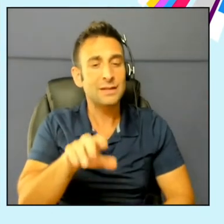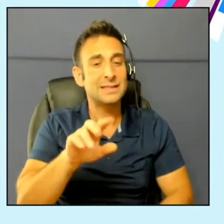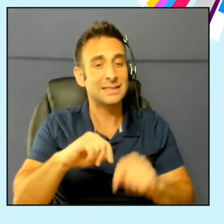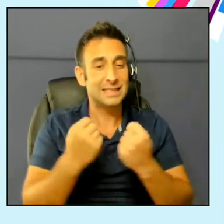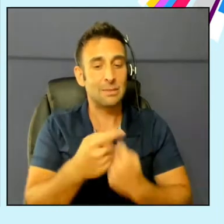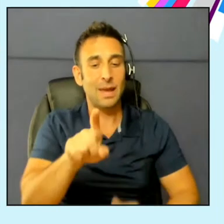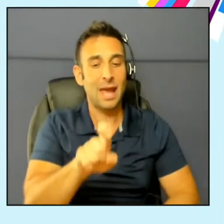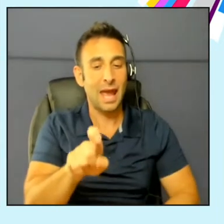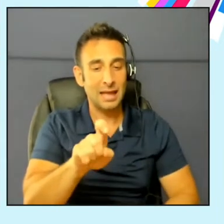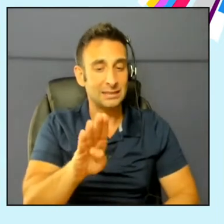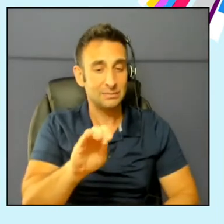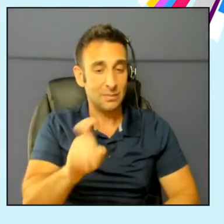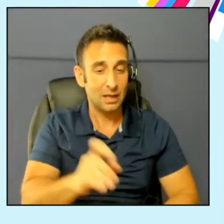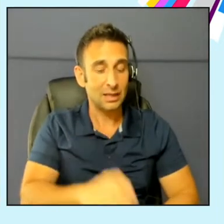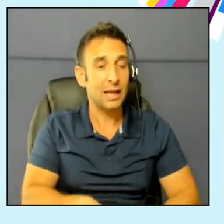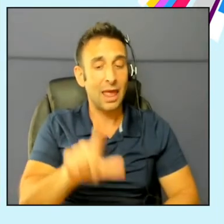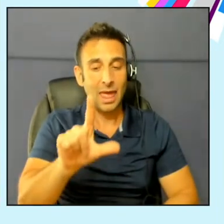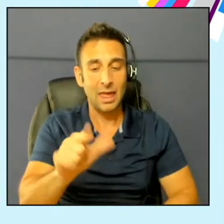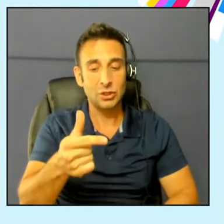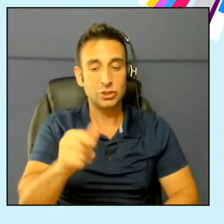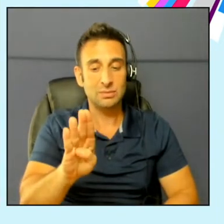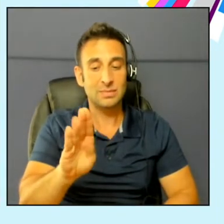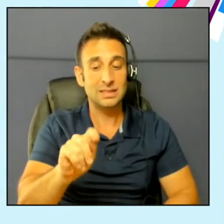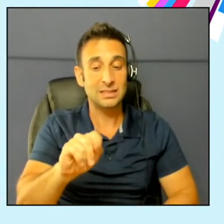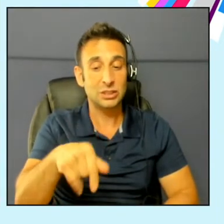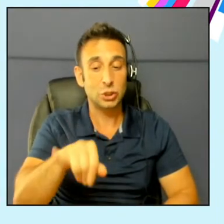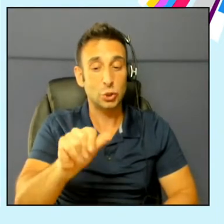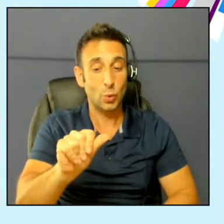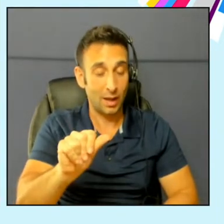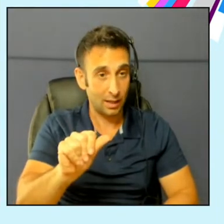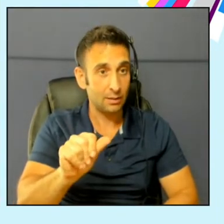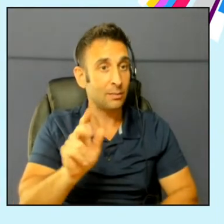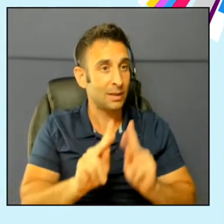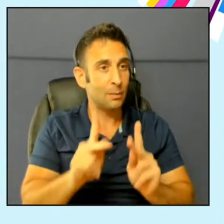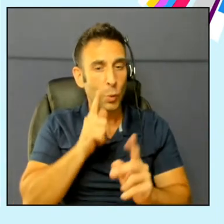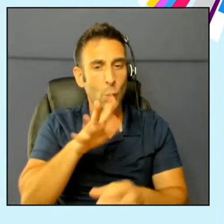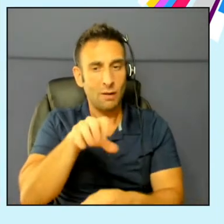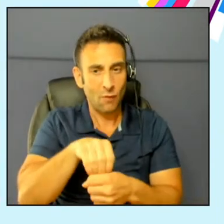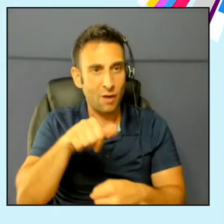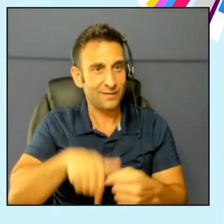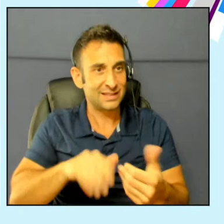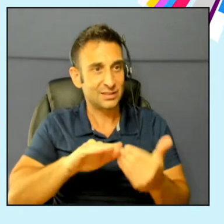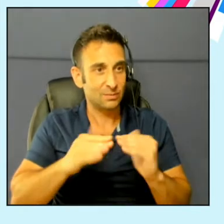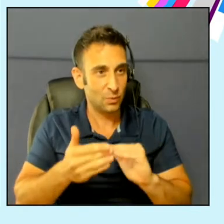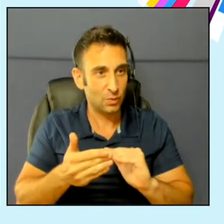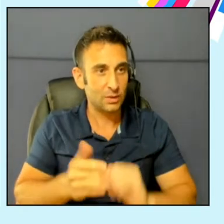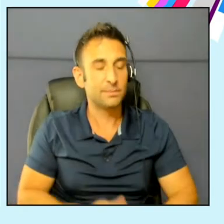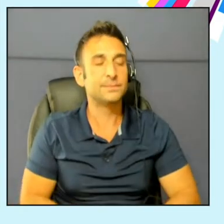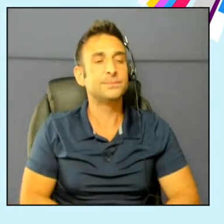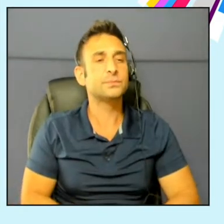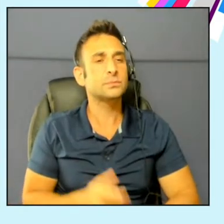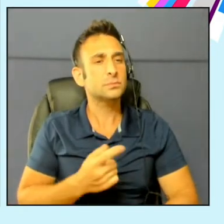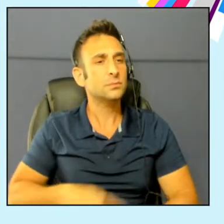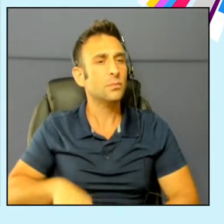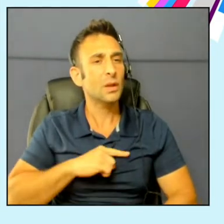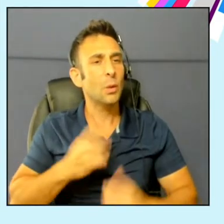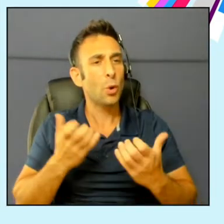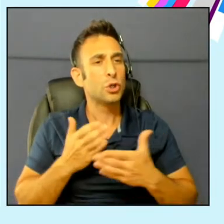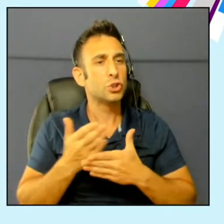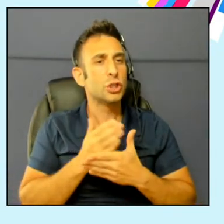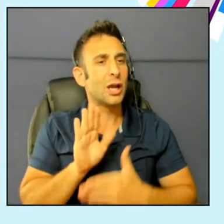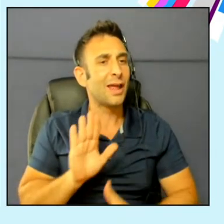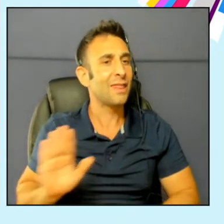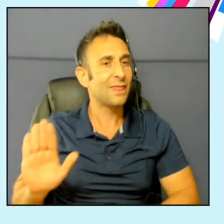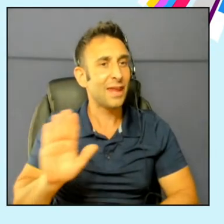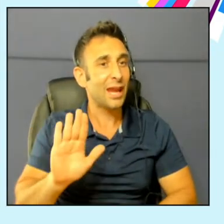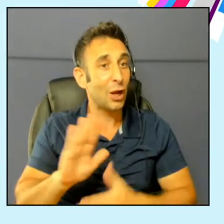our community within Team Xbox, of people who are, you know, part of this community. And we wanted to share some of their stories that they told us with you